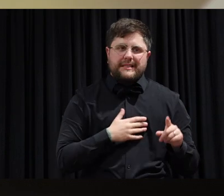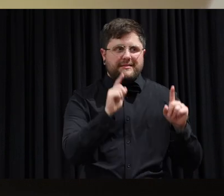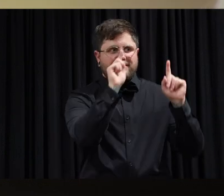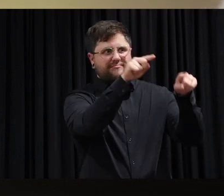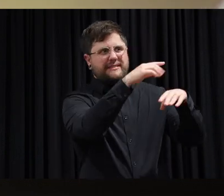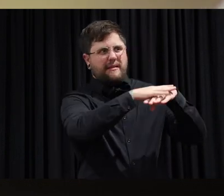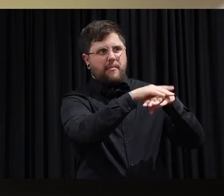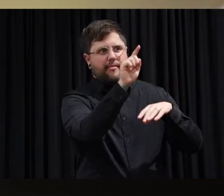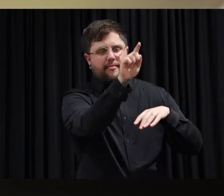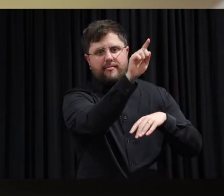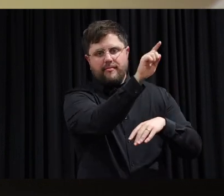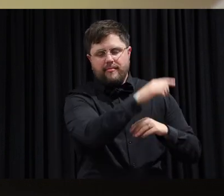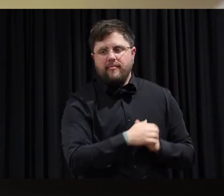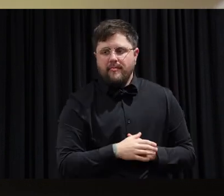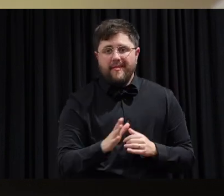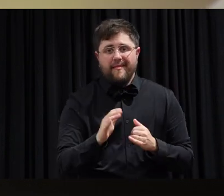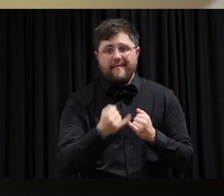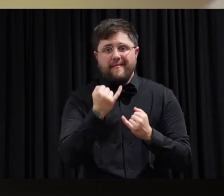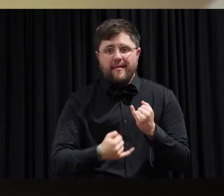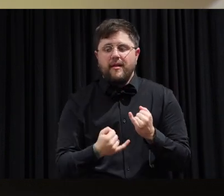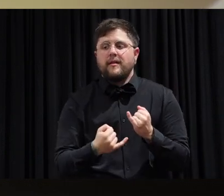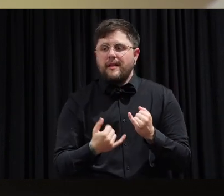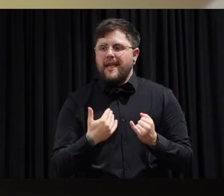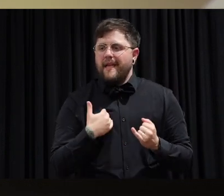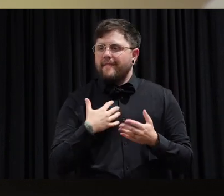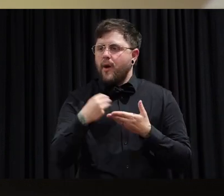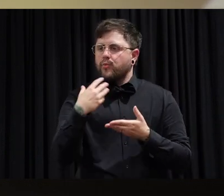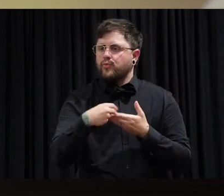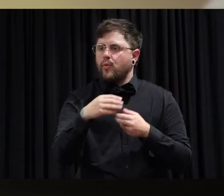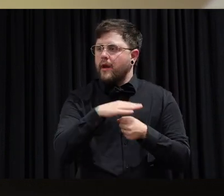visit those tables. And finally, there's an outdoor area